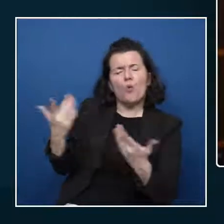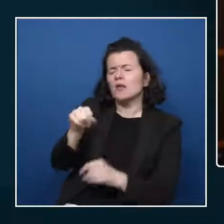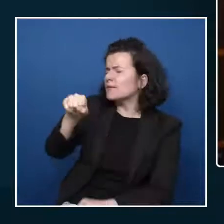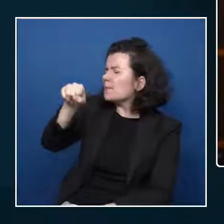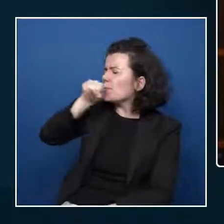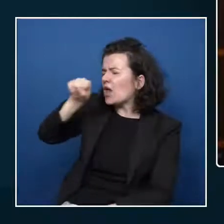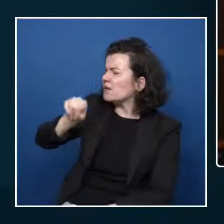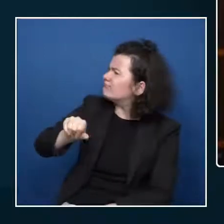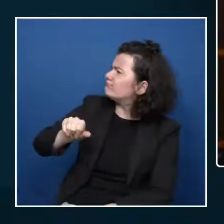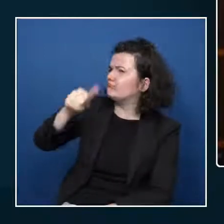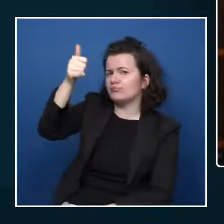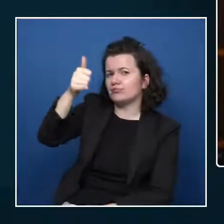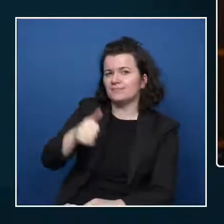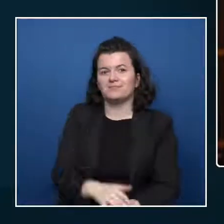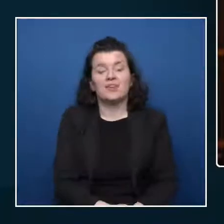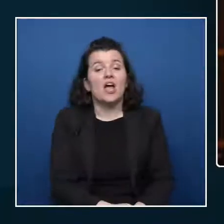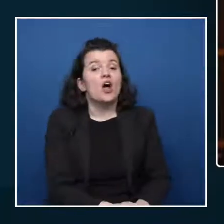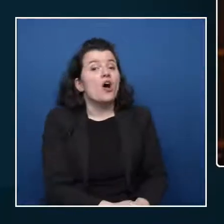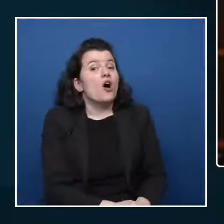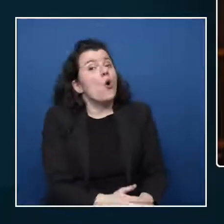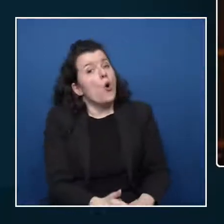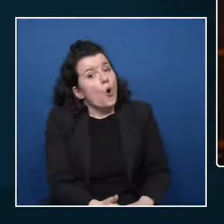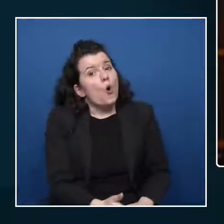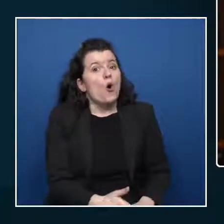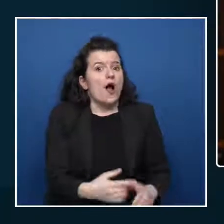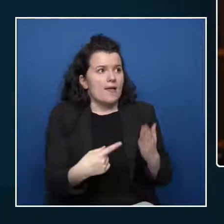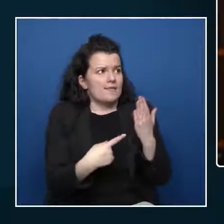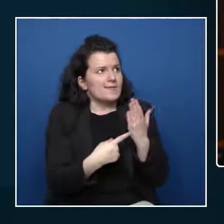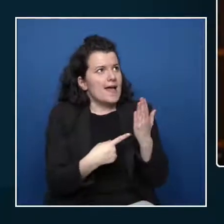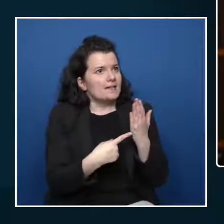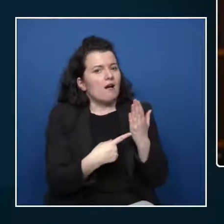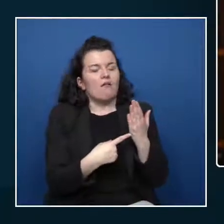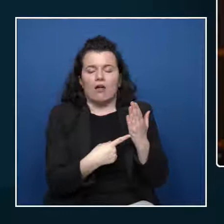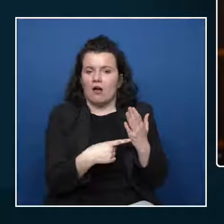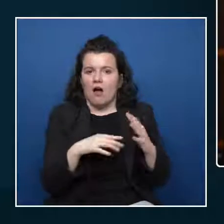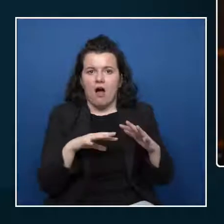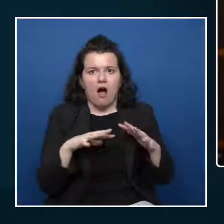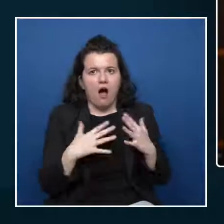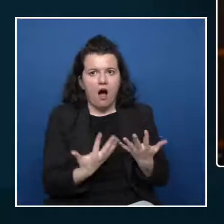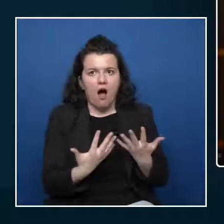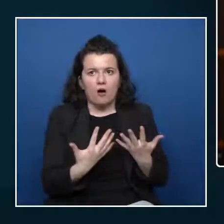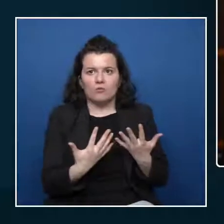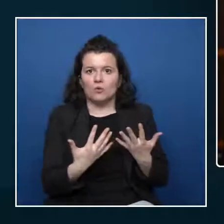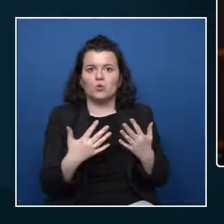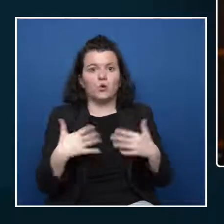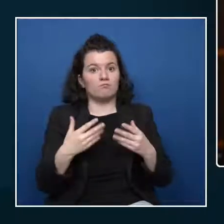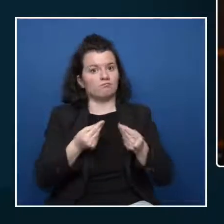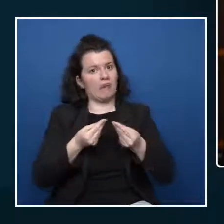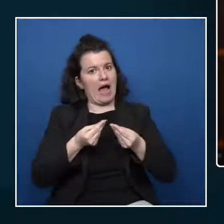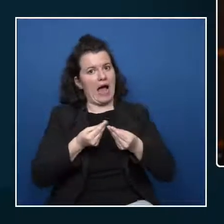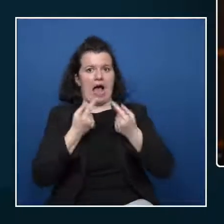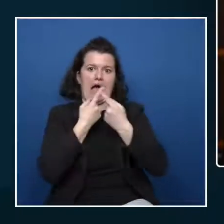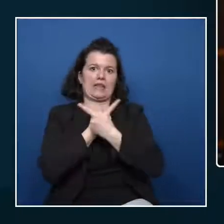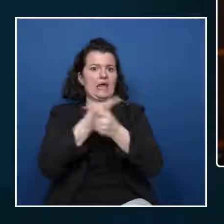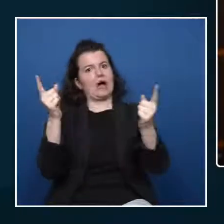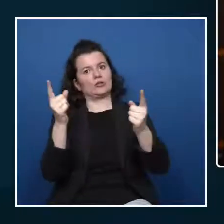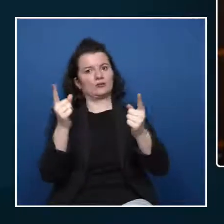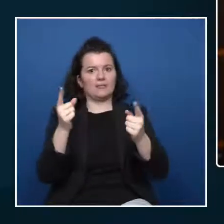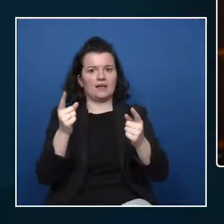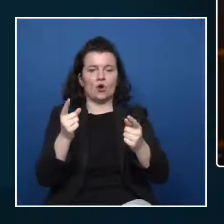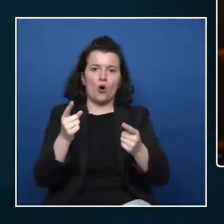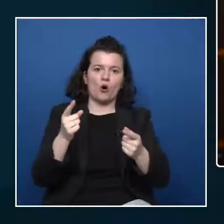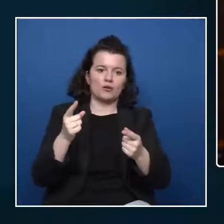Well, from a technical perspective, I just love the announcement and the keynotes. And I didn't even have